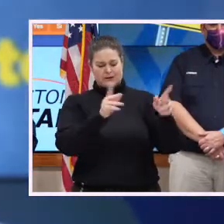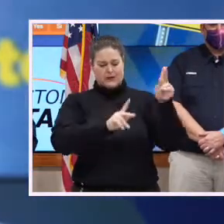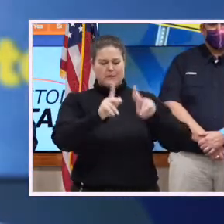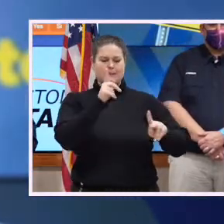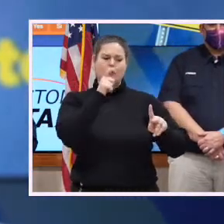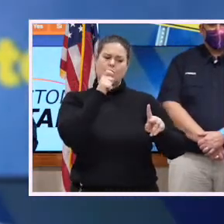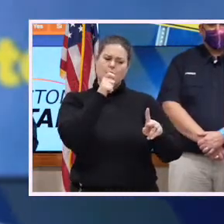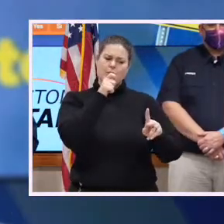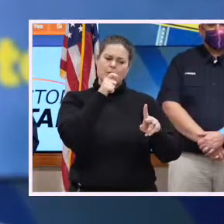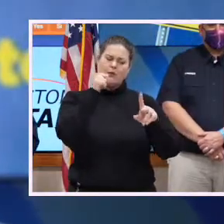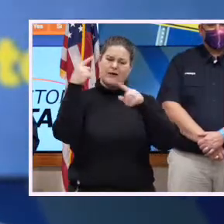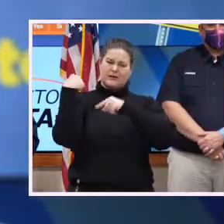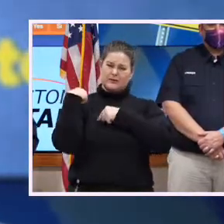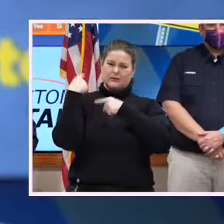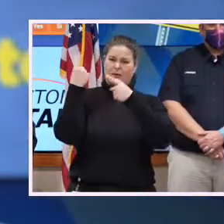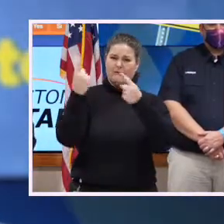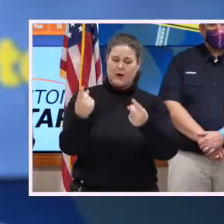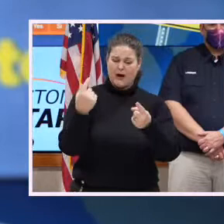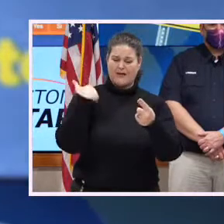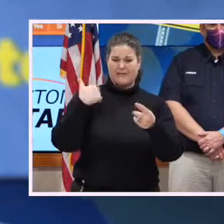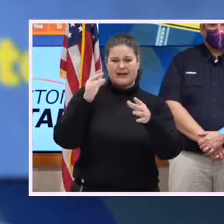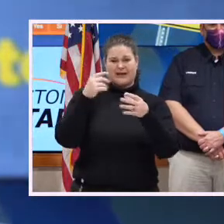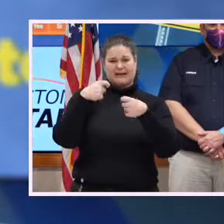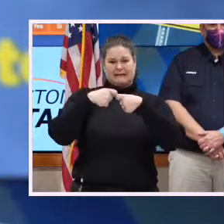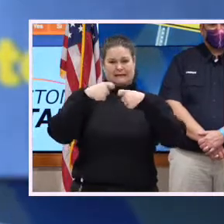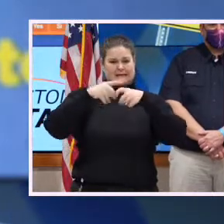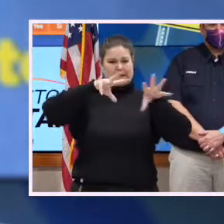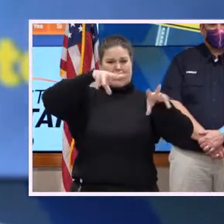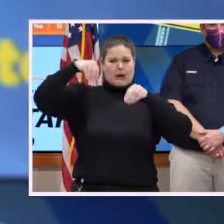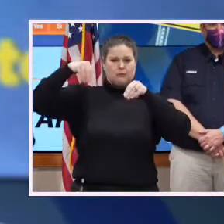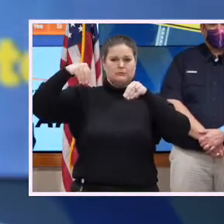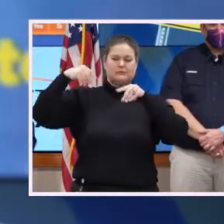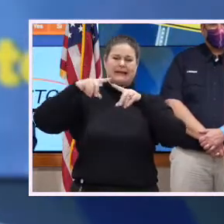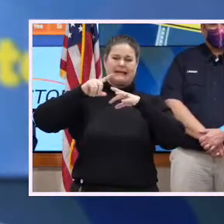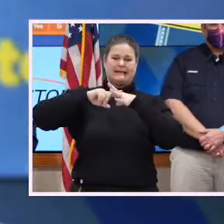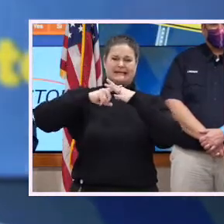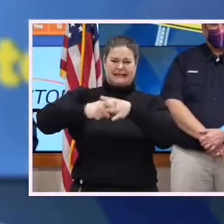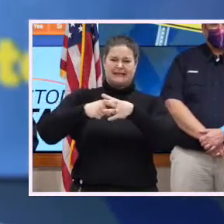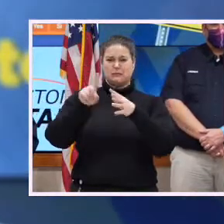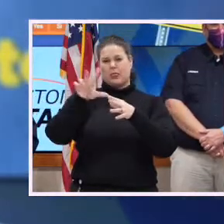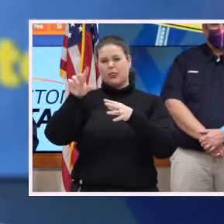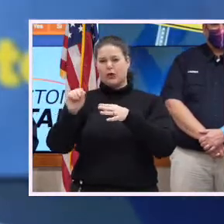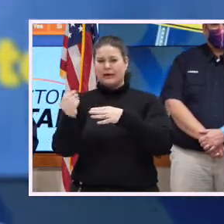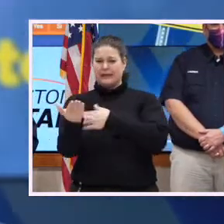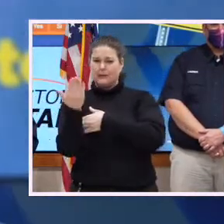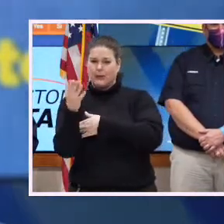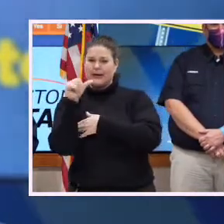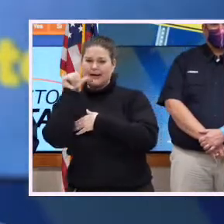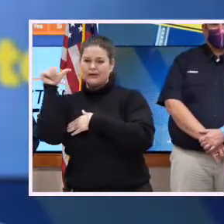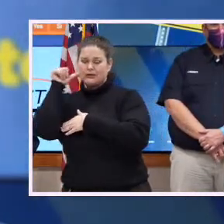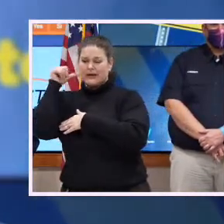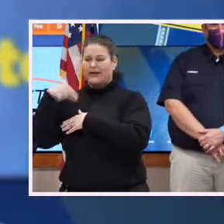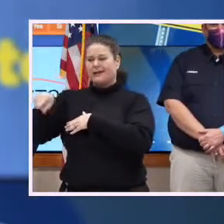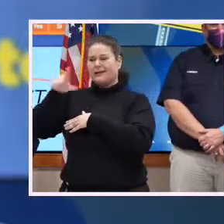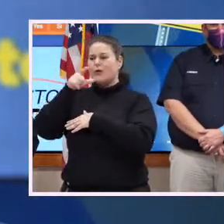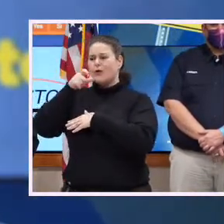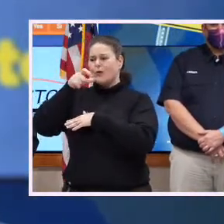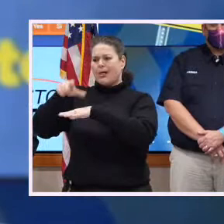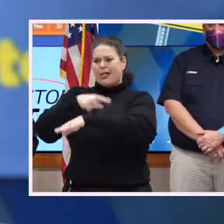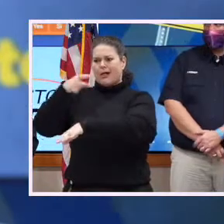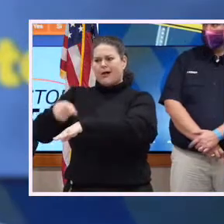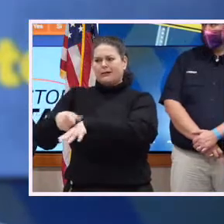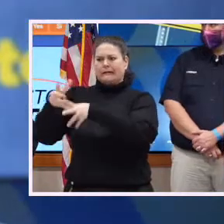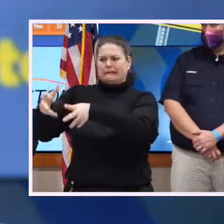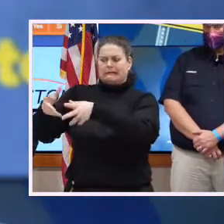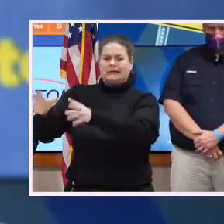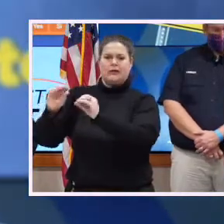bared the burden of this event from the beginning, starting at about 1:30 a.m. yesterday, and working through the list to